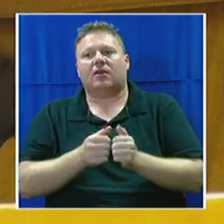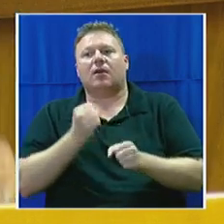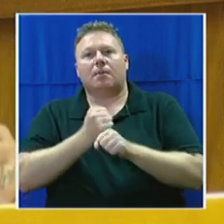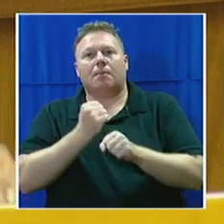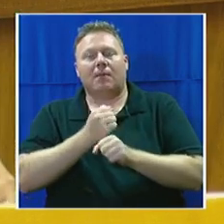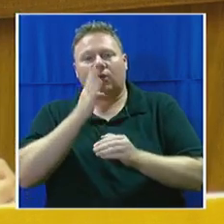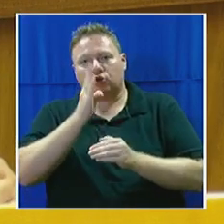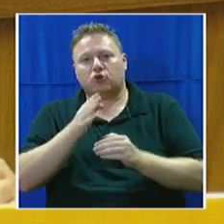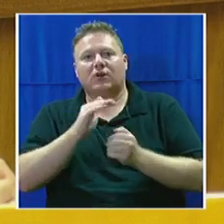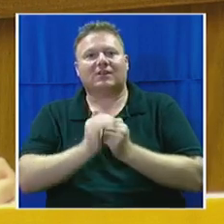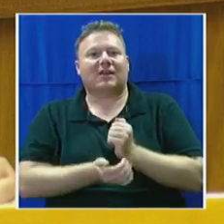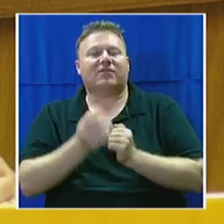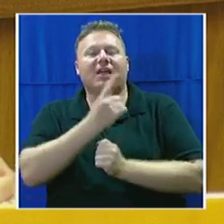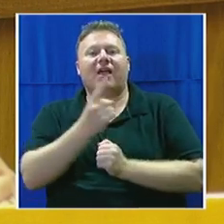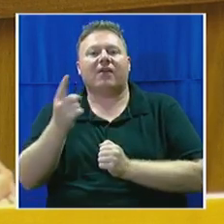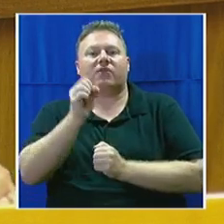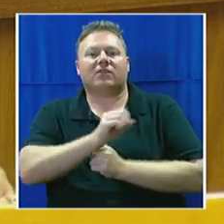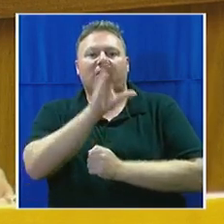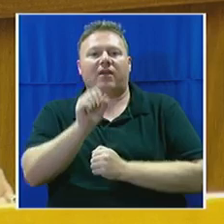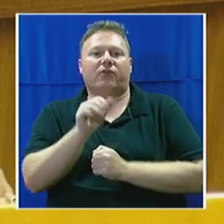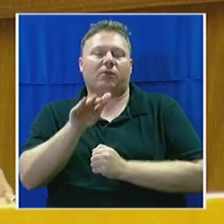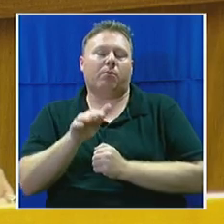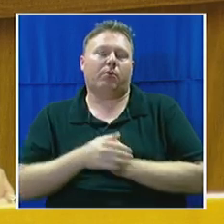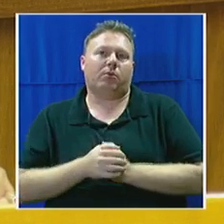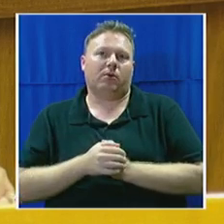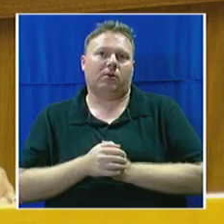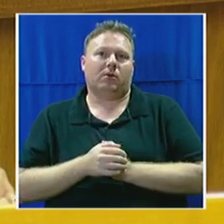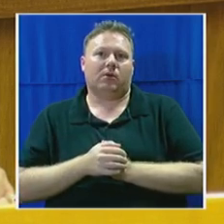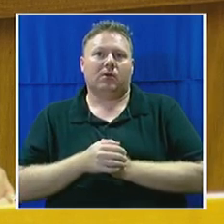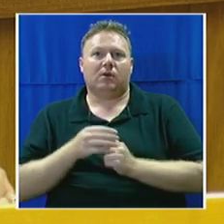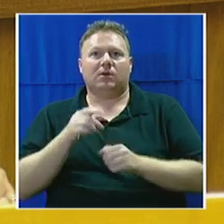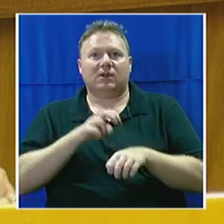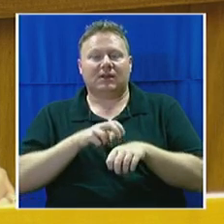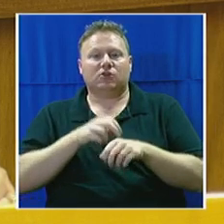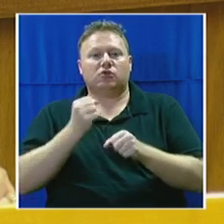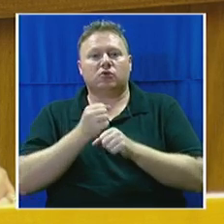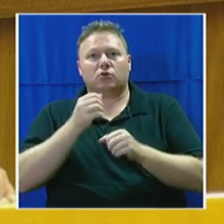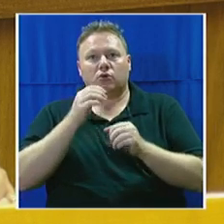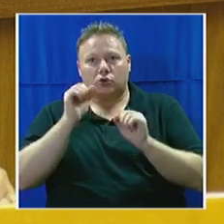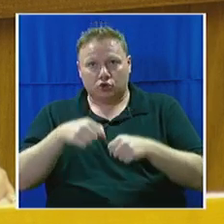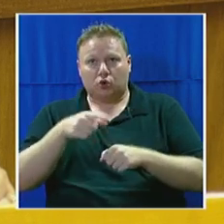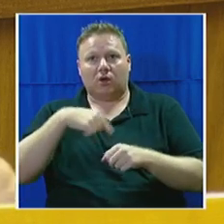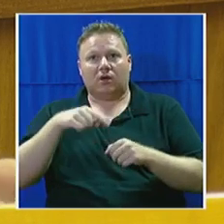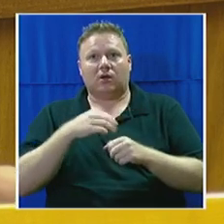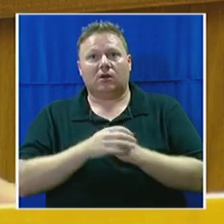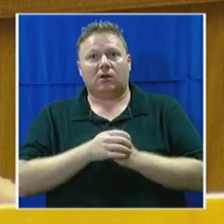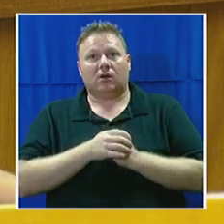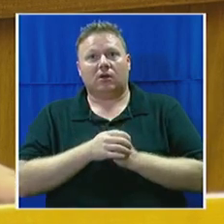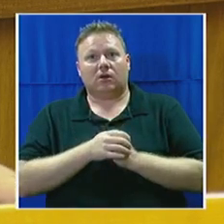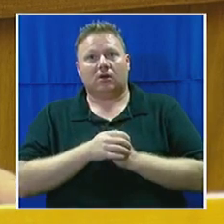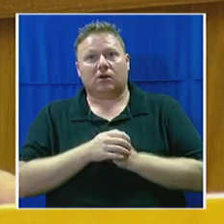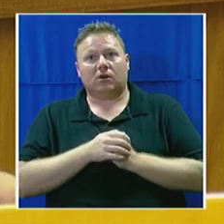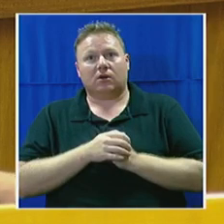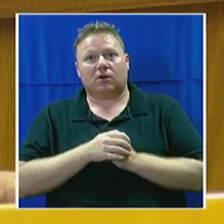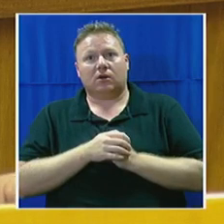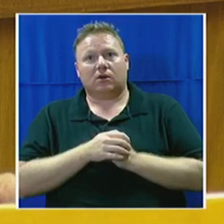of every South African. You need to assure us. And in closing, we will pray and